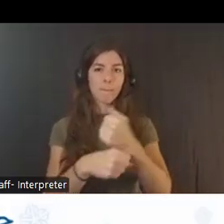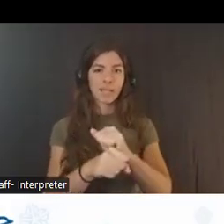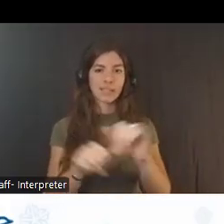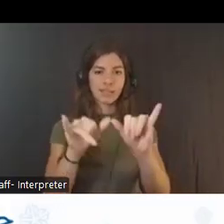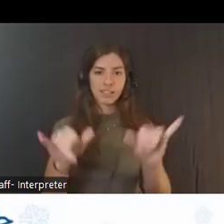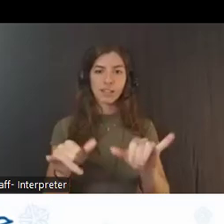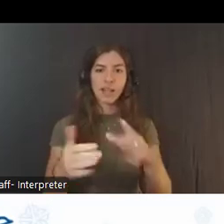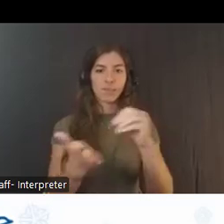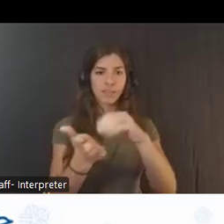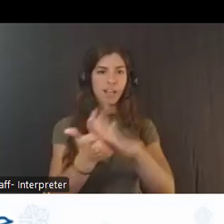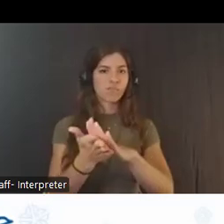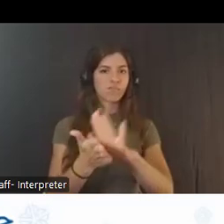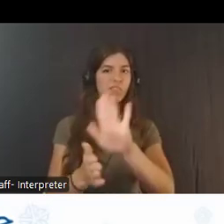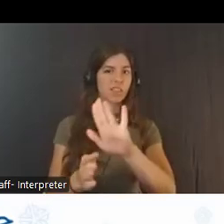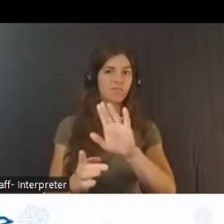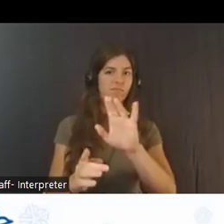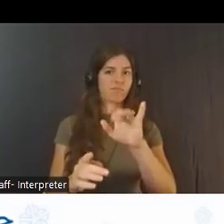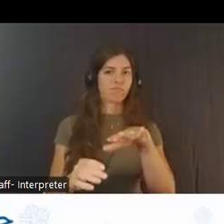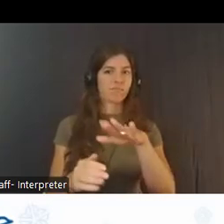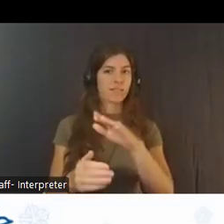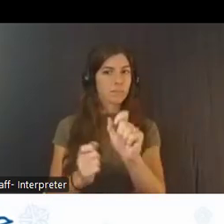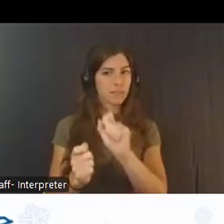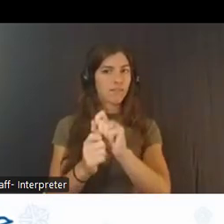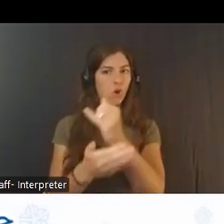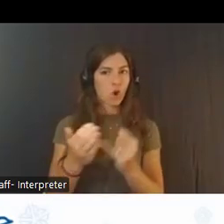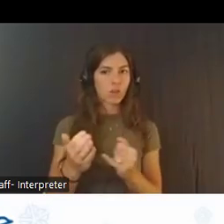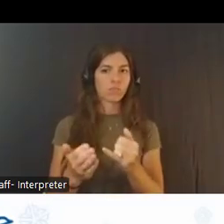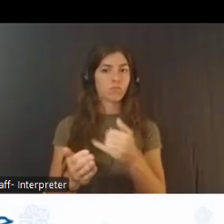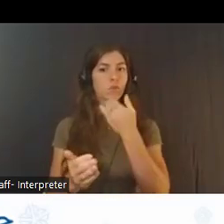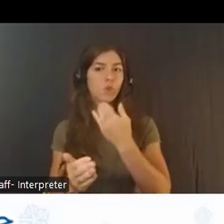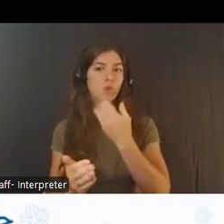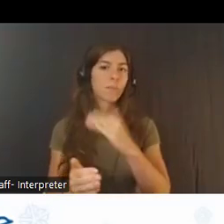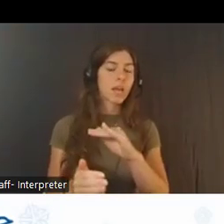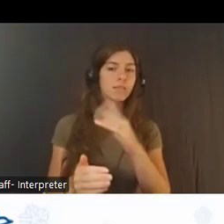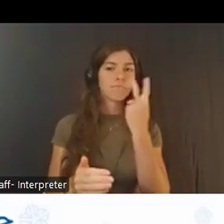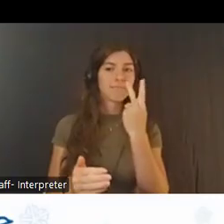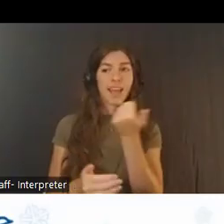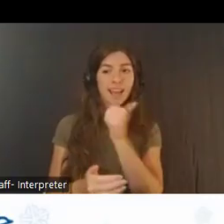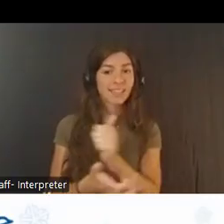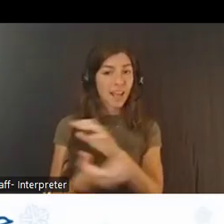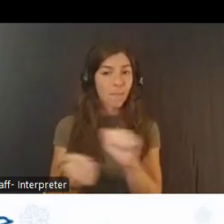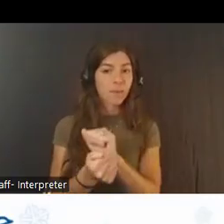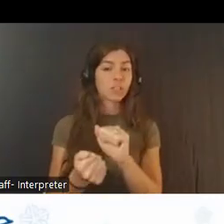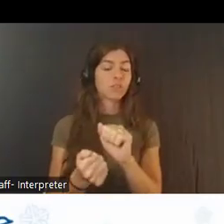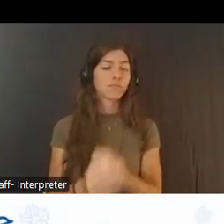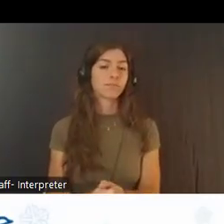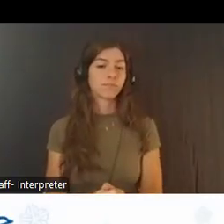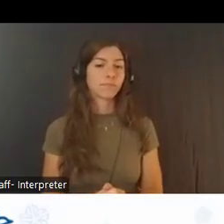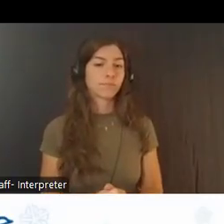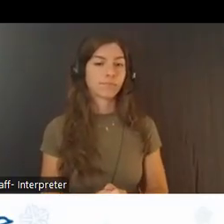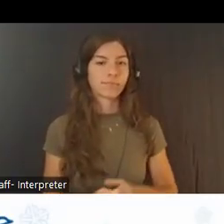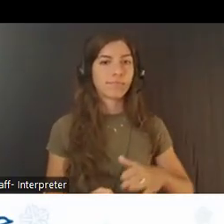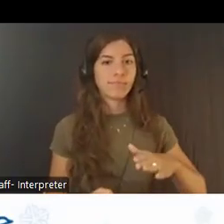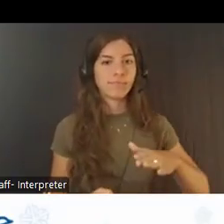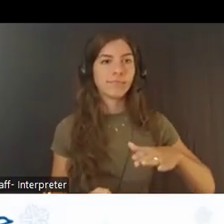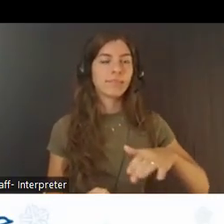in generally, and then take detailed pictures of if there was damage on it. We didn't get a complete picture